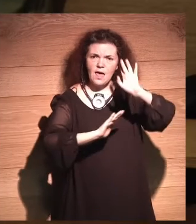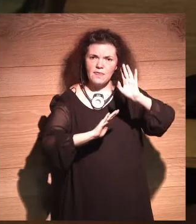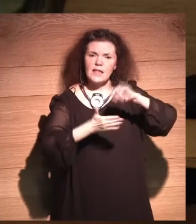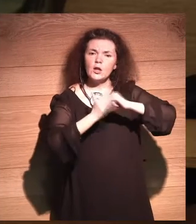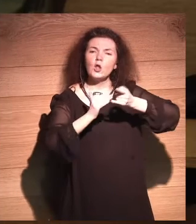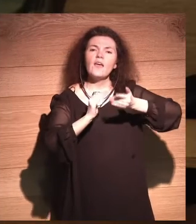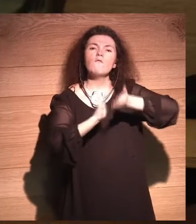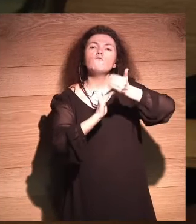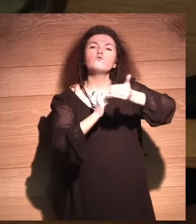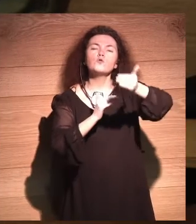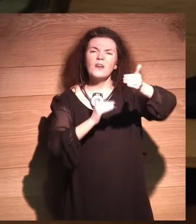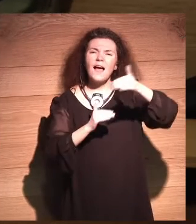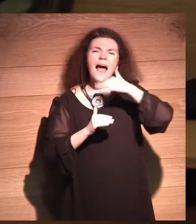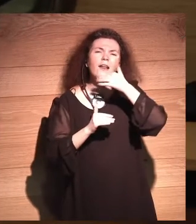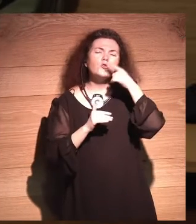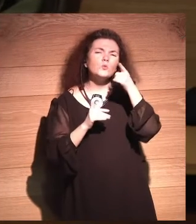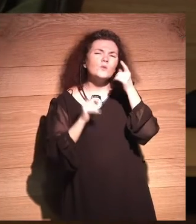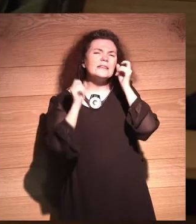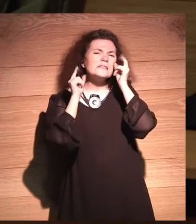notice any differences in the